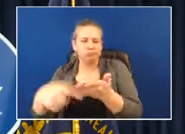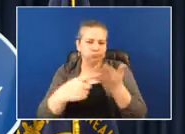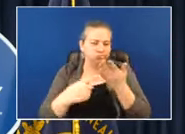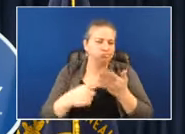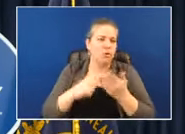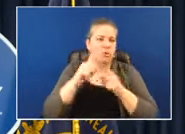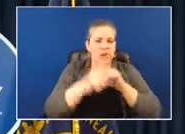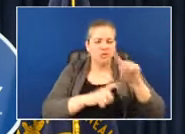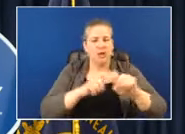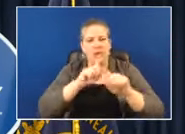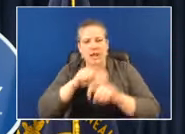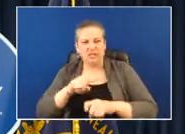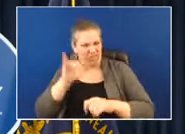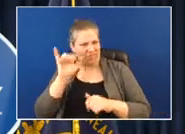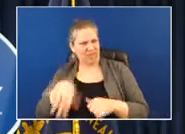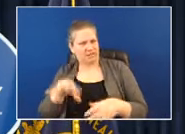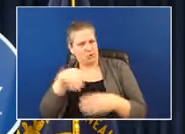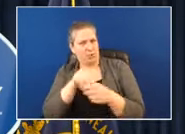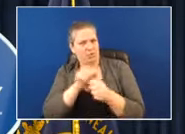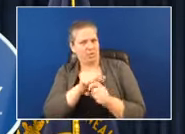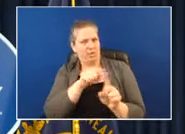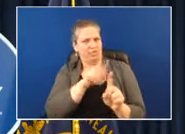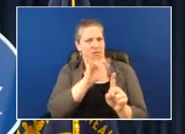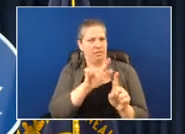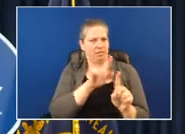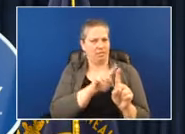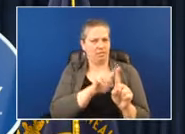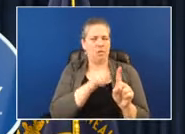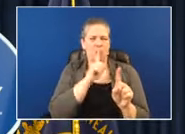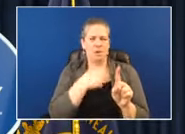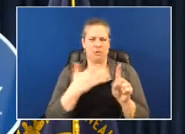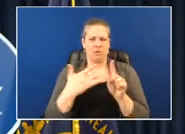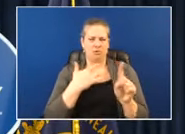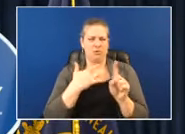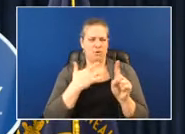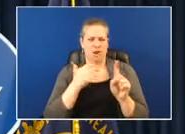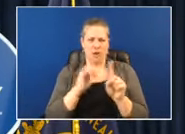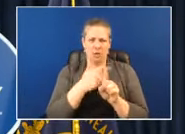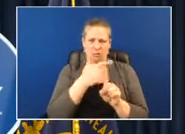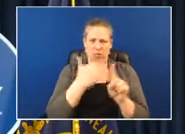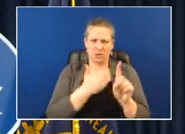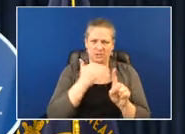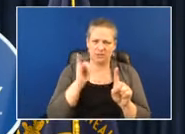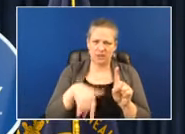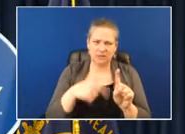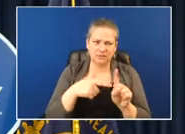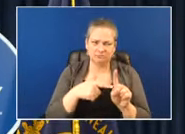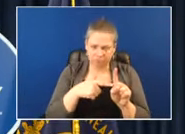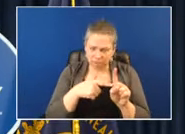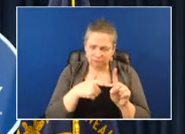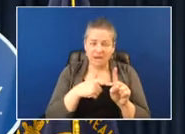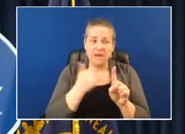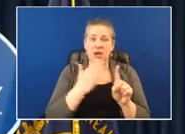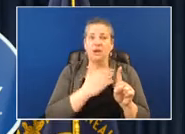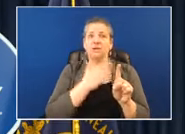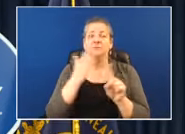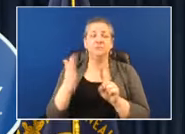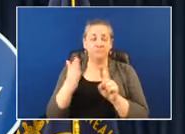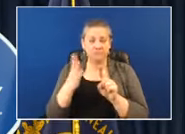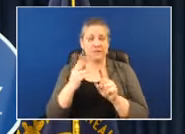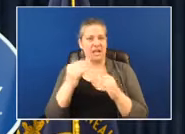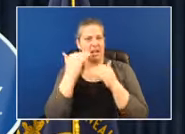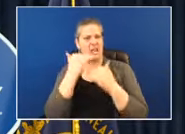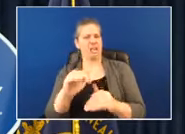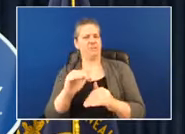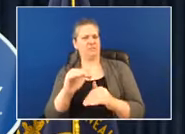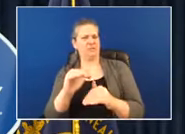really concerned about where the process has gone, and then different proposals to further limit the type of records that you can get from the legislative